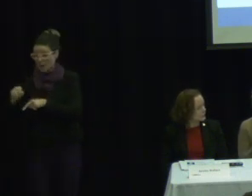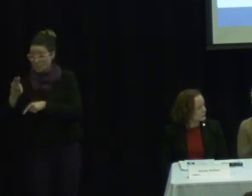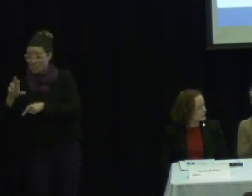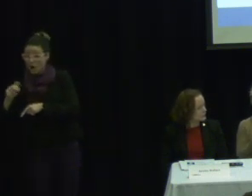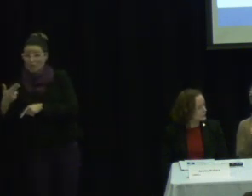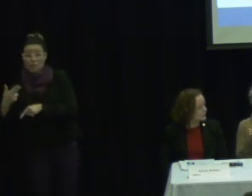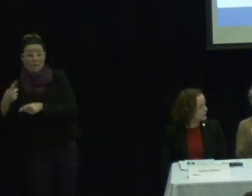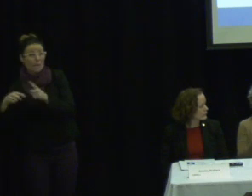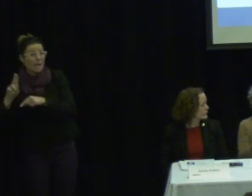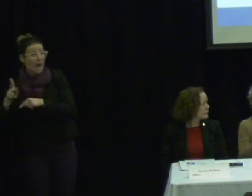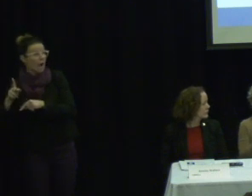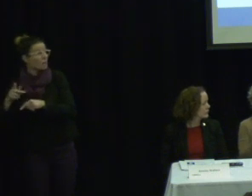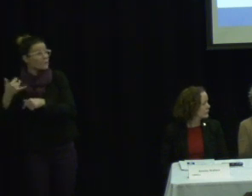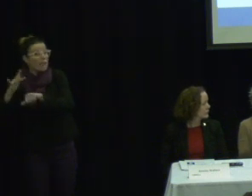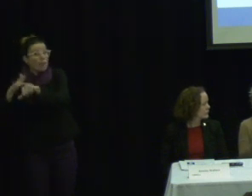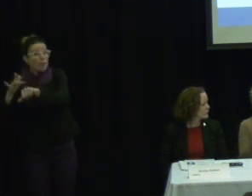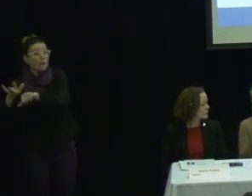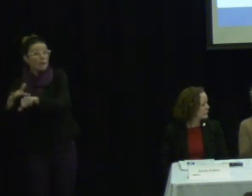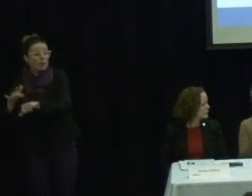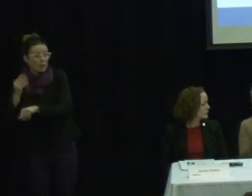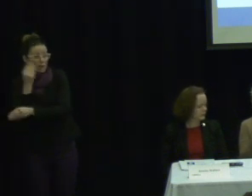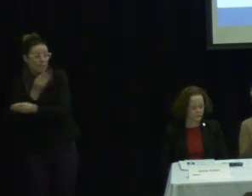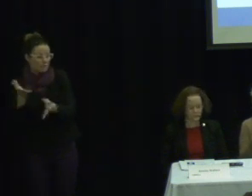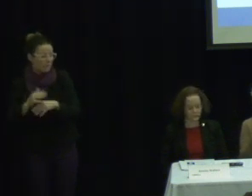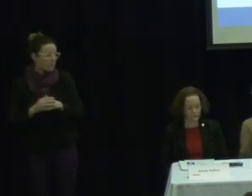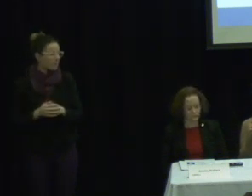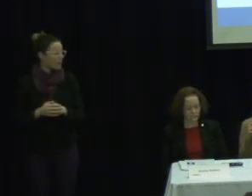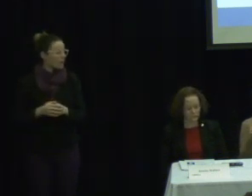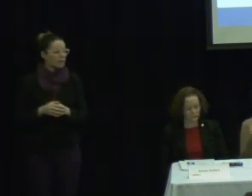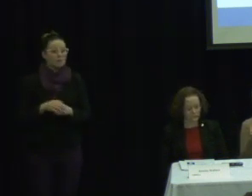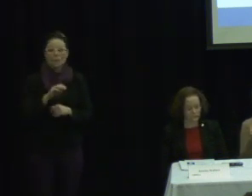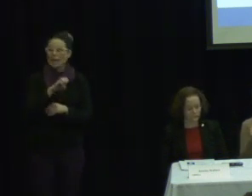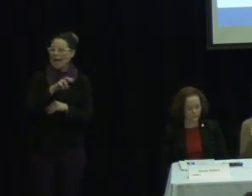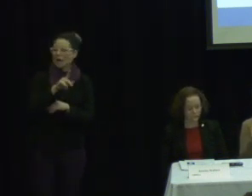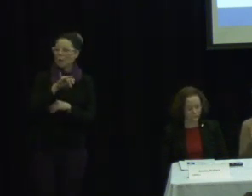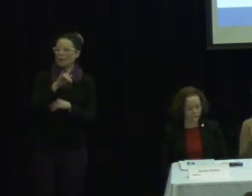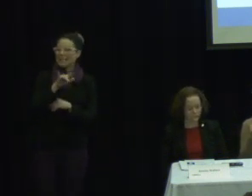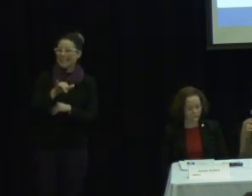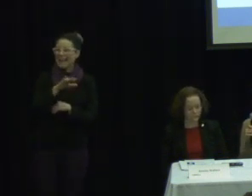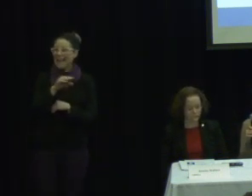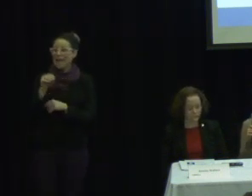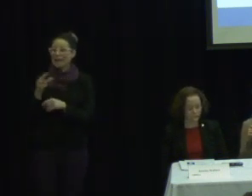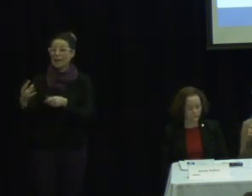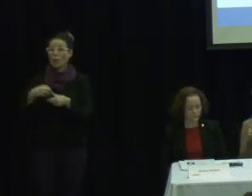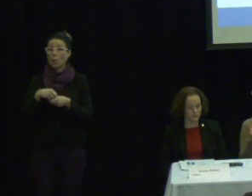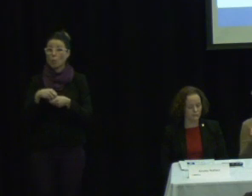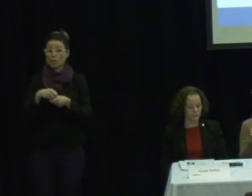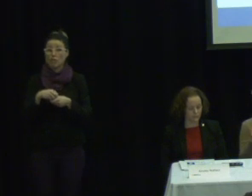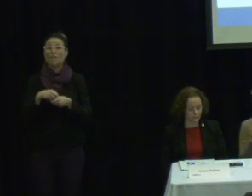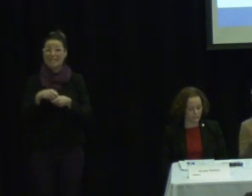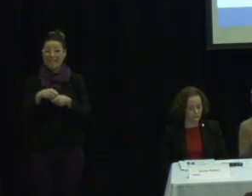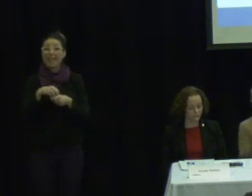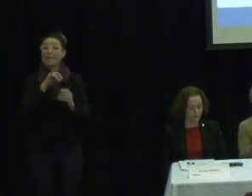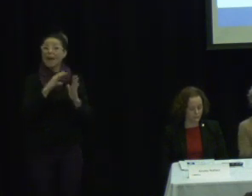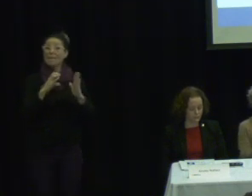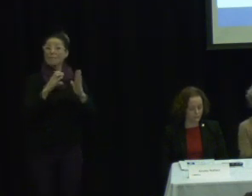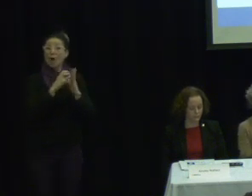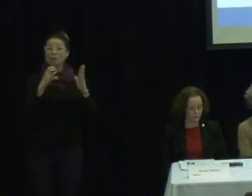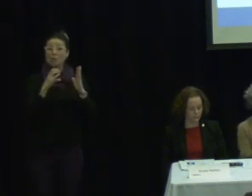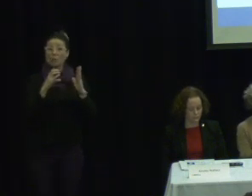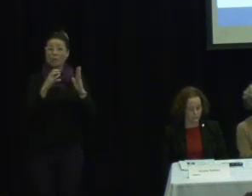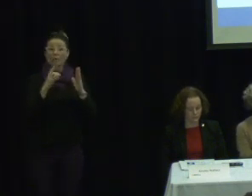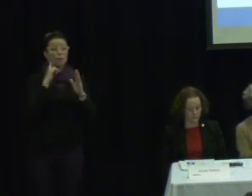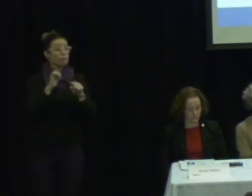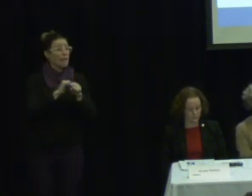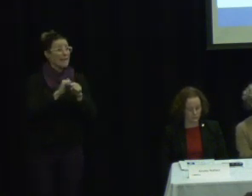I have built equity and inclusion of modules into both our new faculty orientation and the